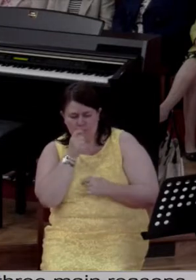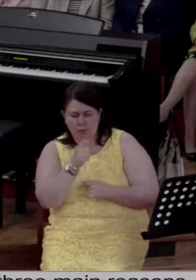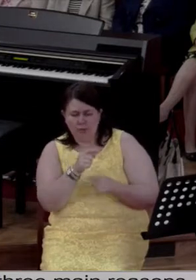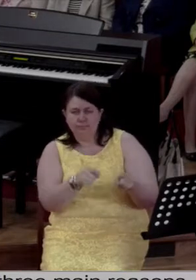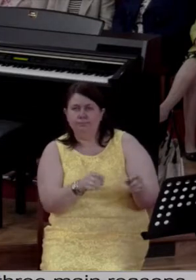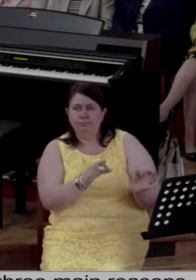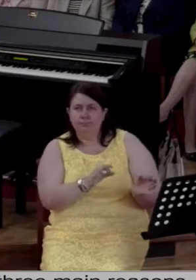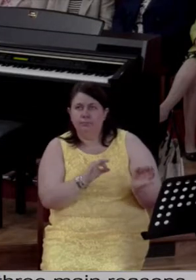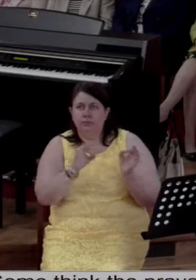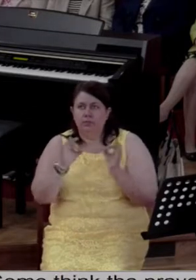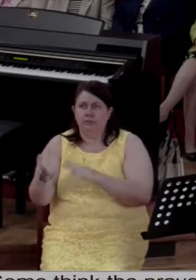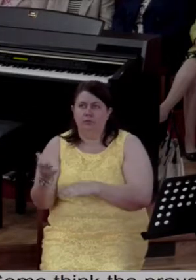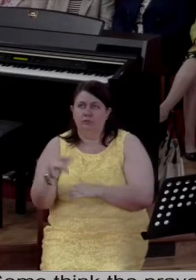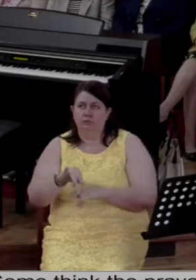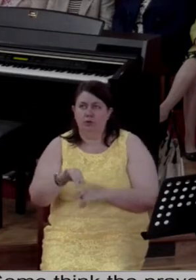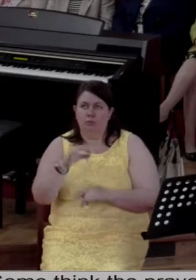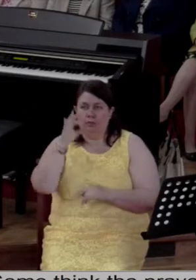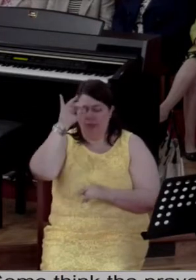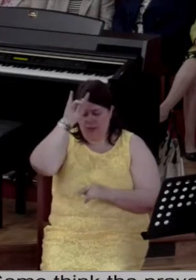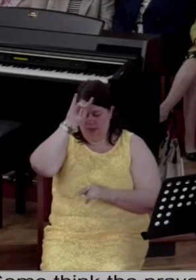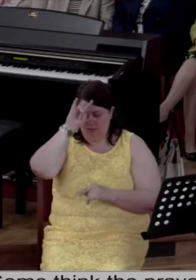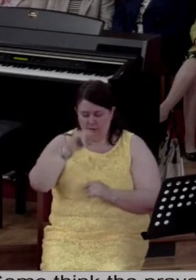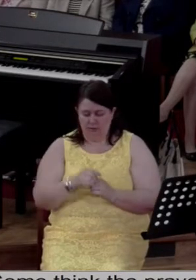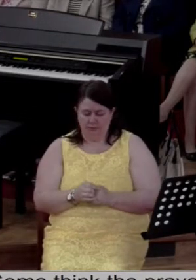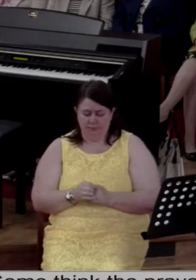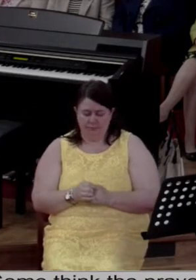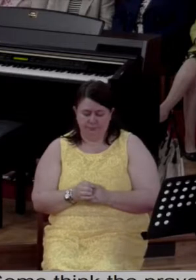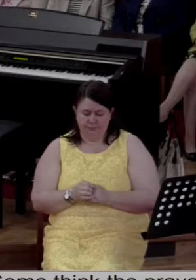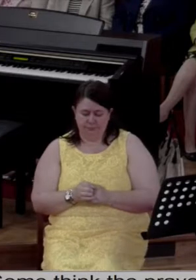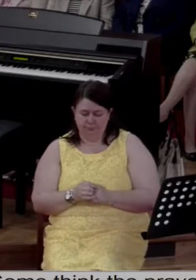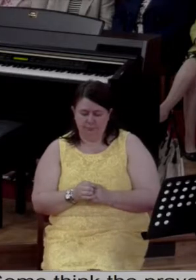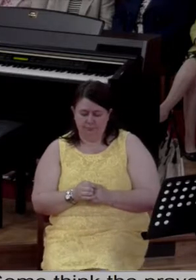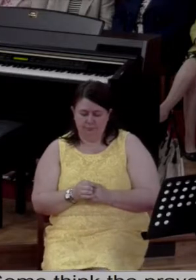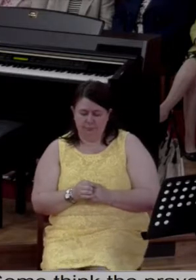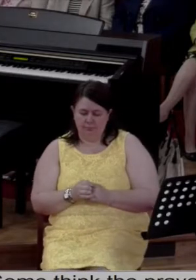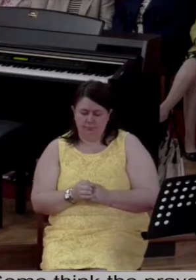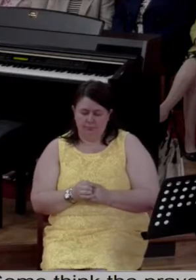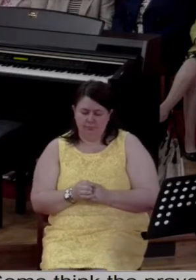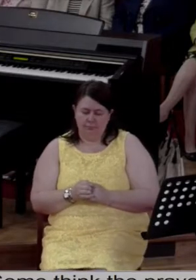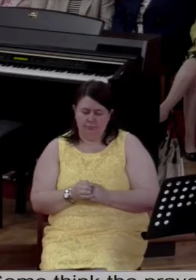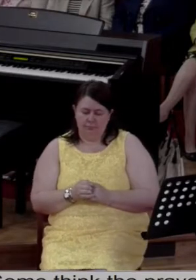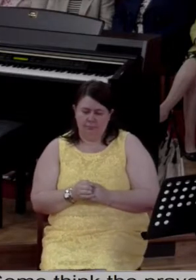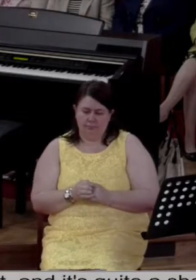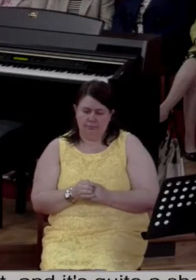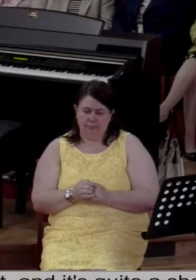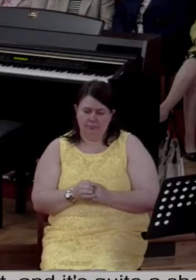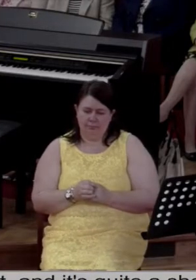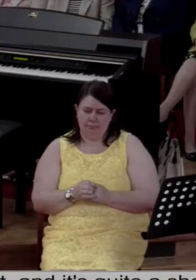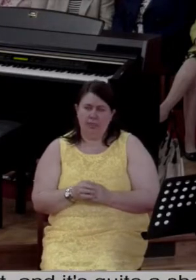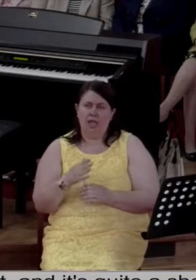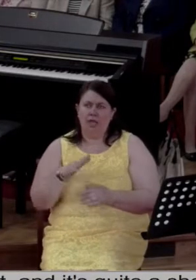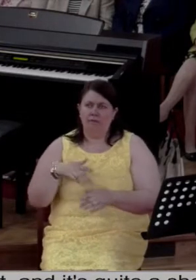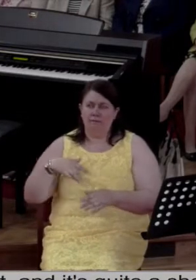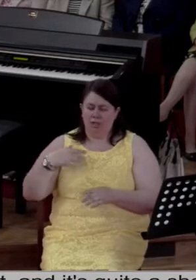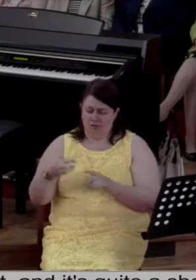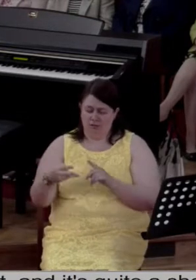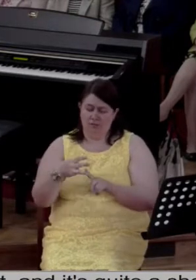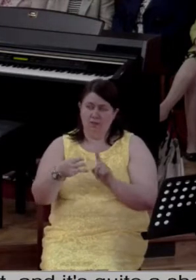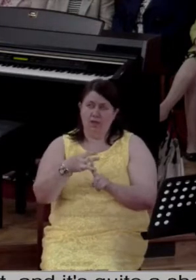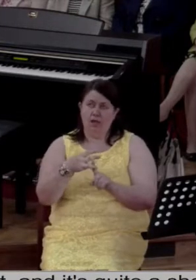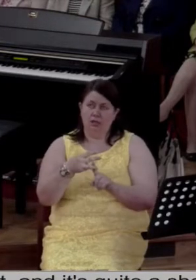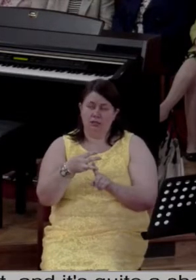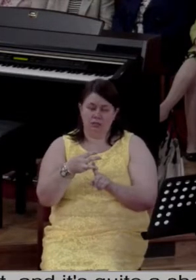the evil one." More than likely, This last phrase was added into the prayer that